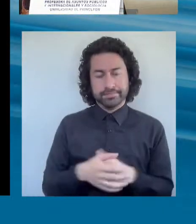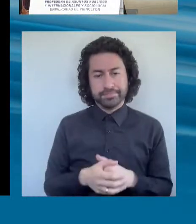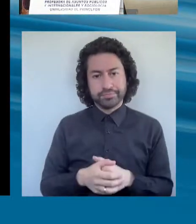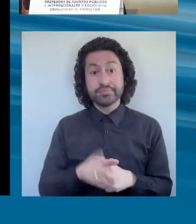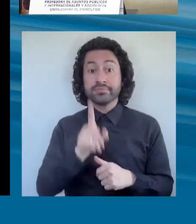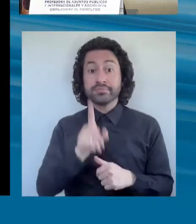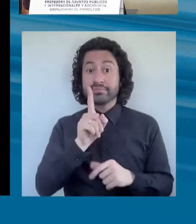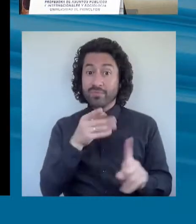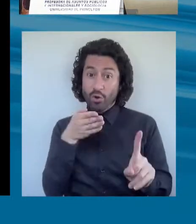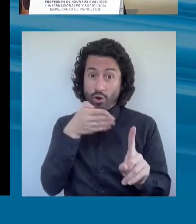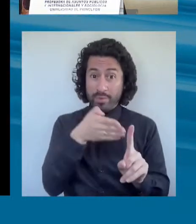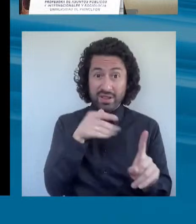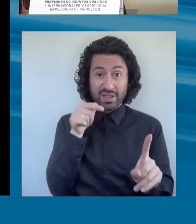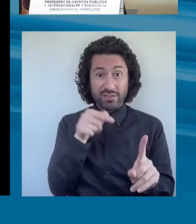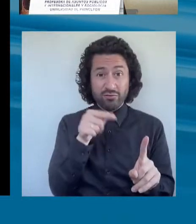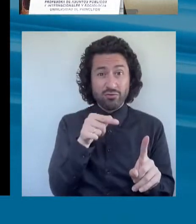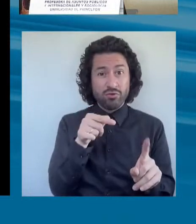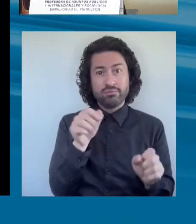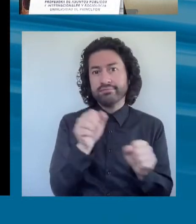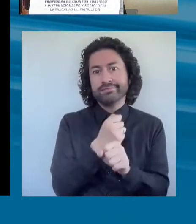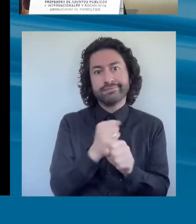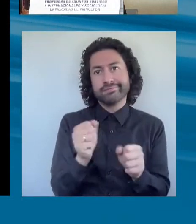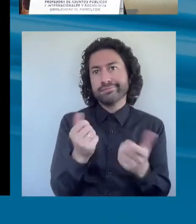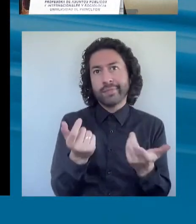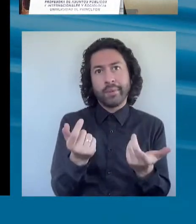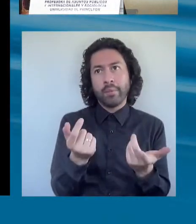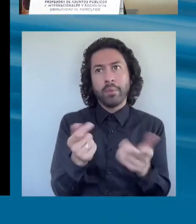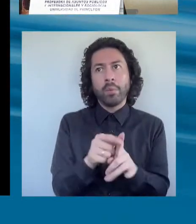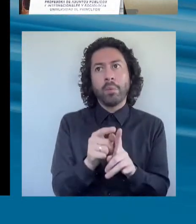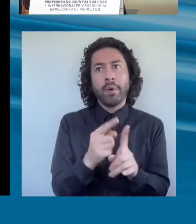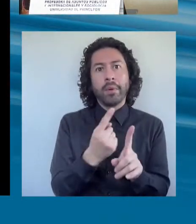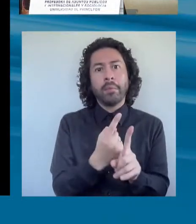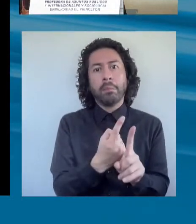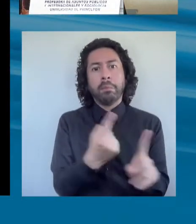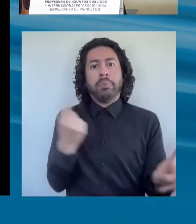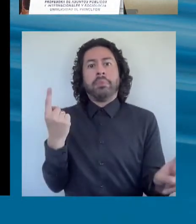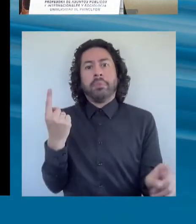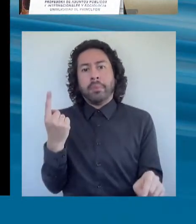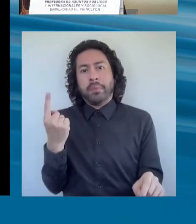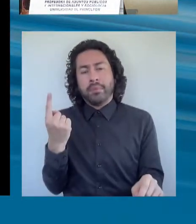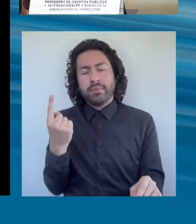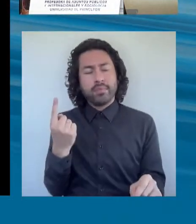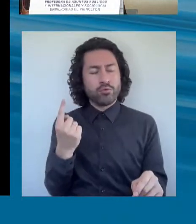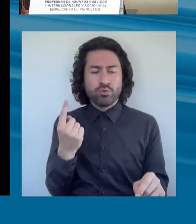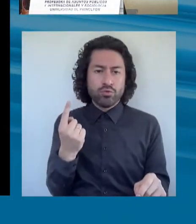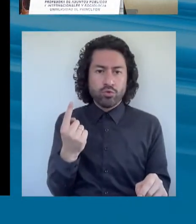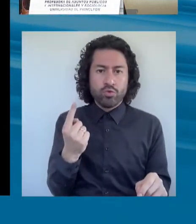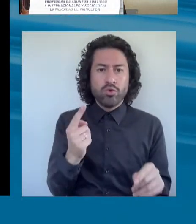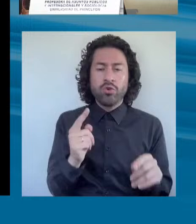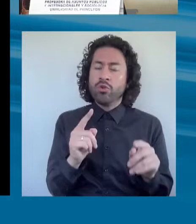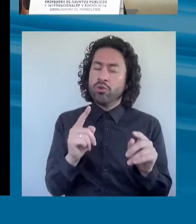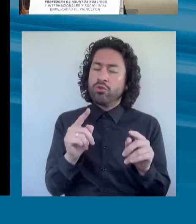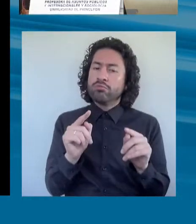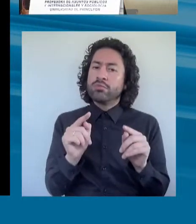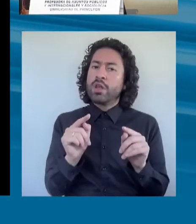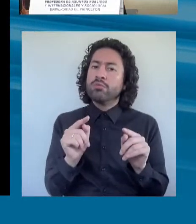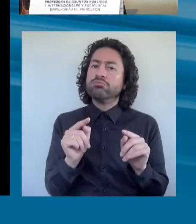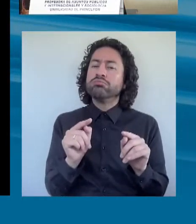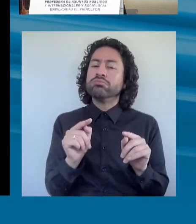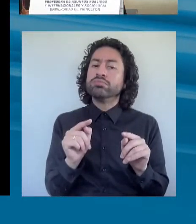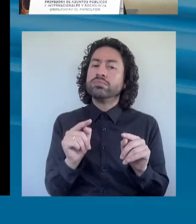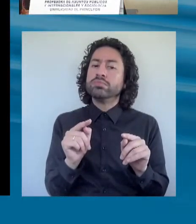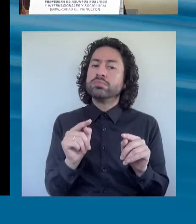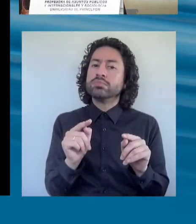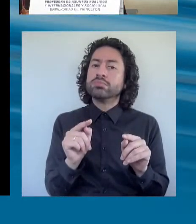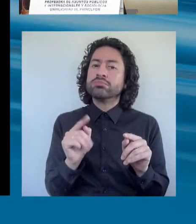trade-off. But this objective cannot be thought of isolatedly. It only makes sense, and